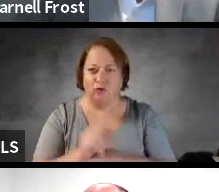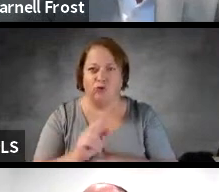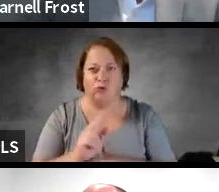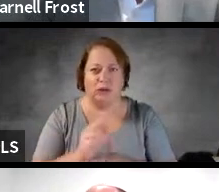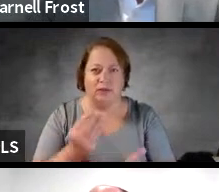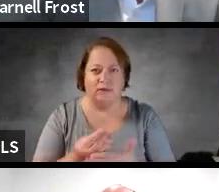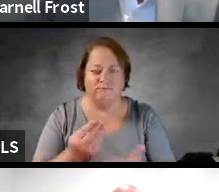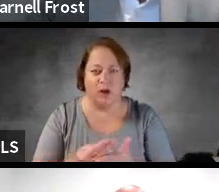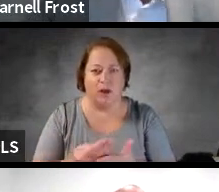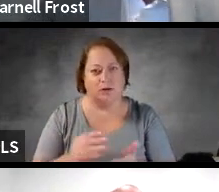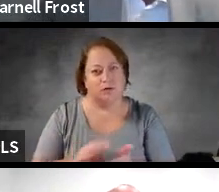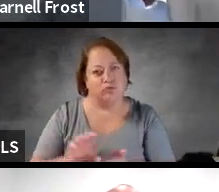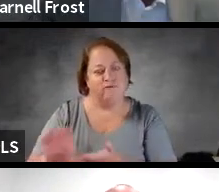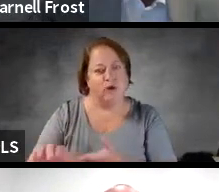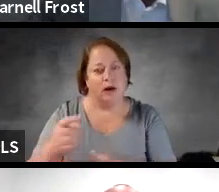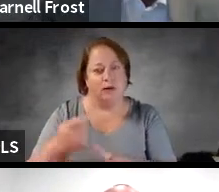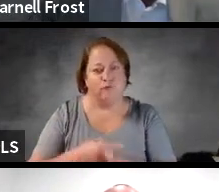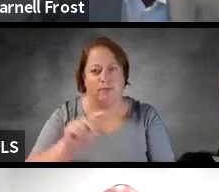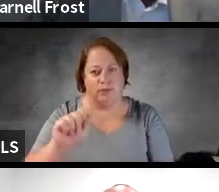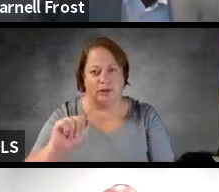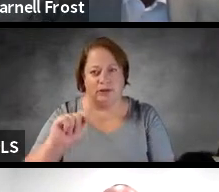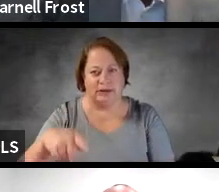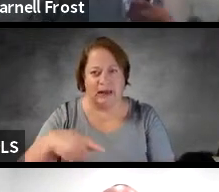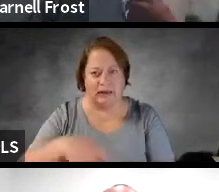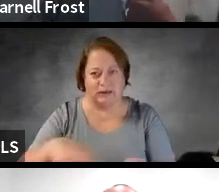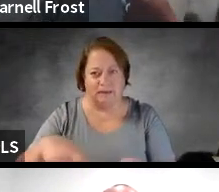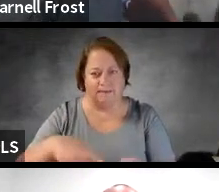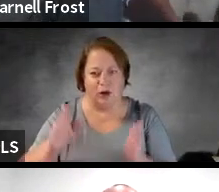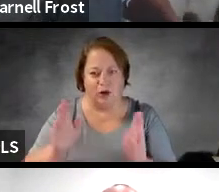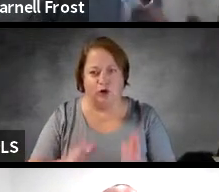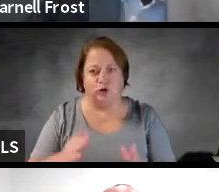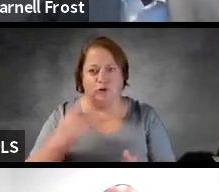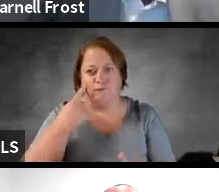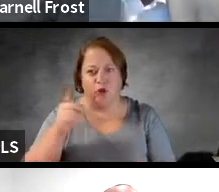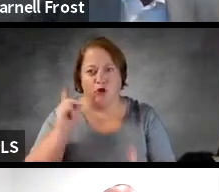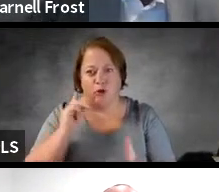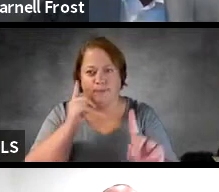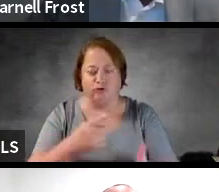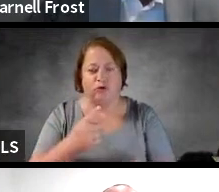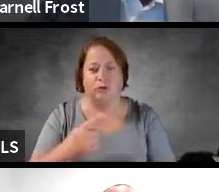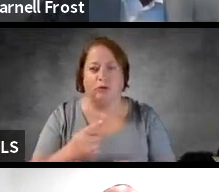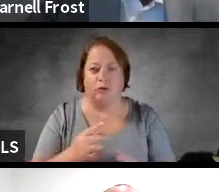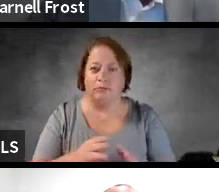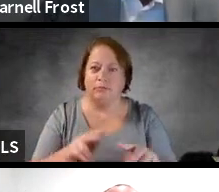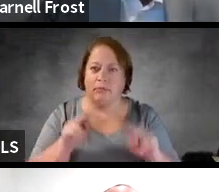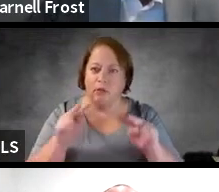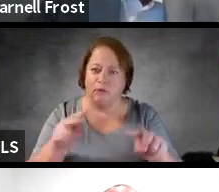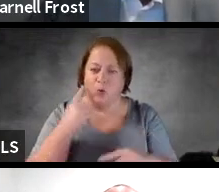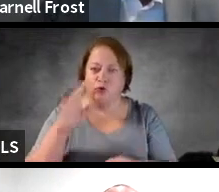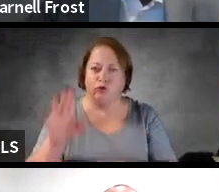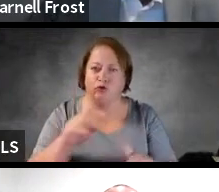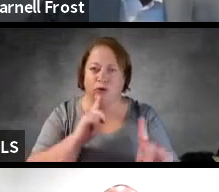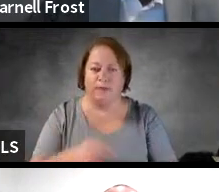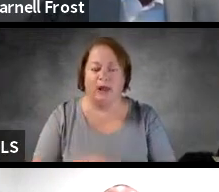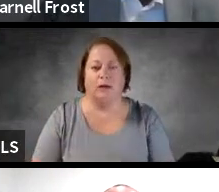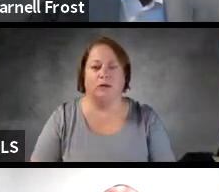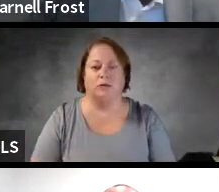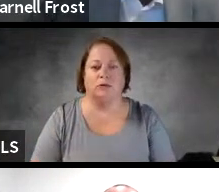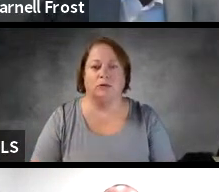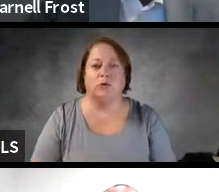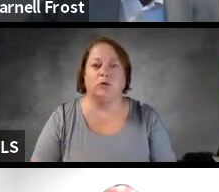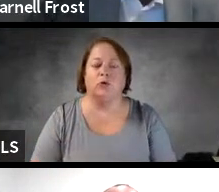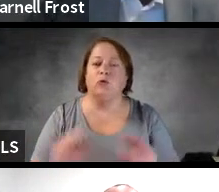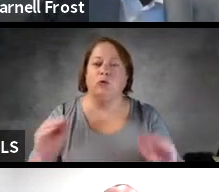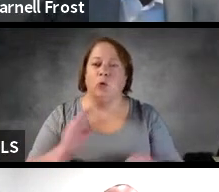funds provided to it by the taxpayers to achieve their mission. I look forward to your reply. No board members, including